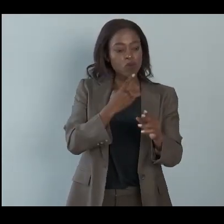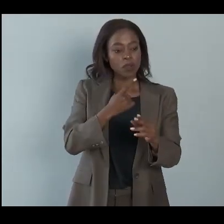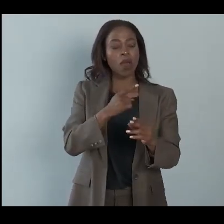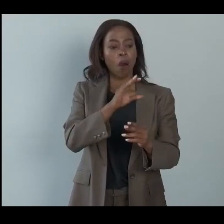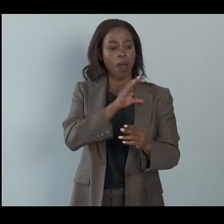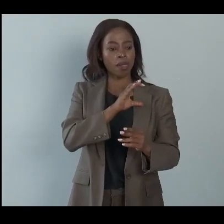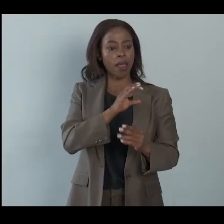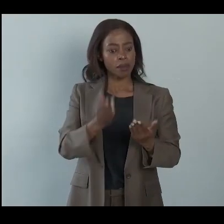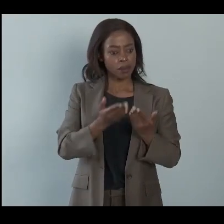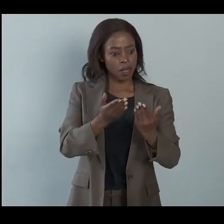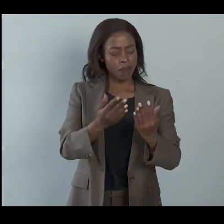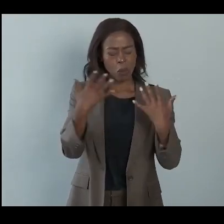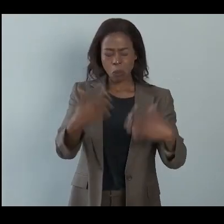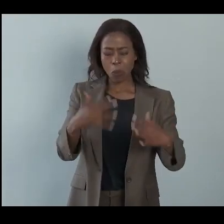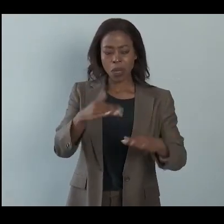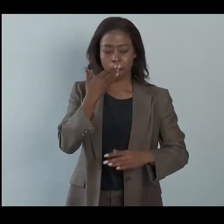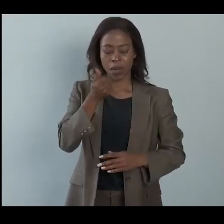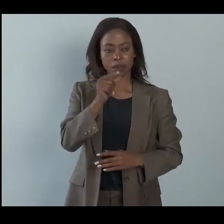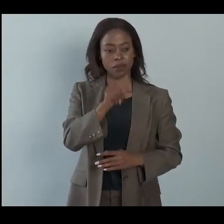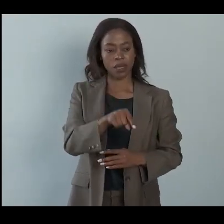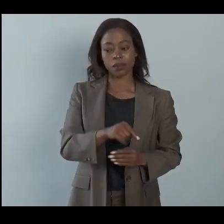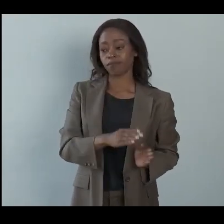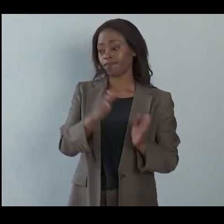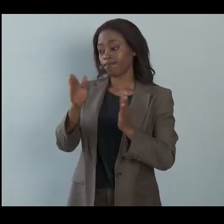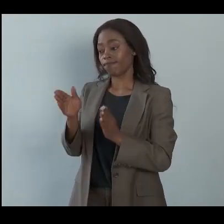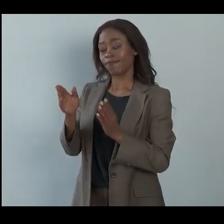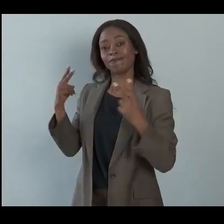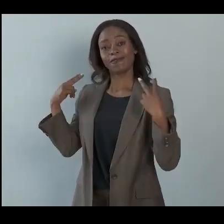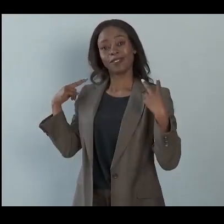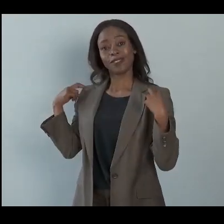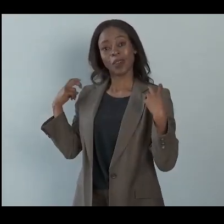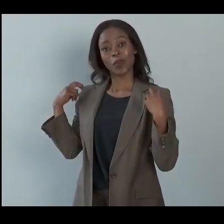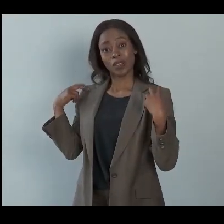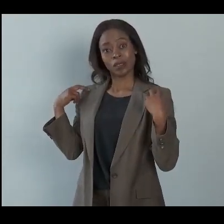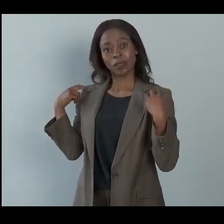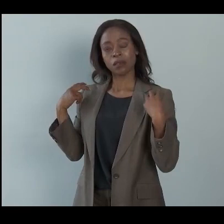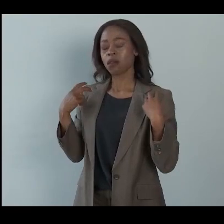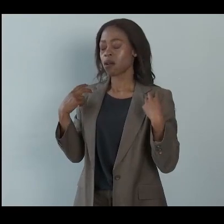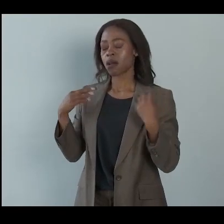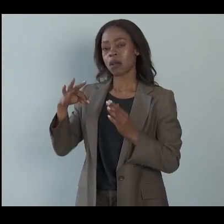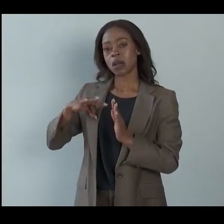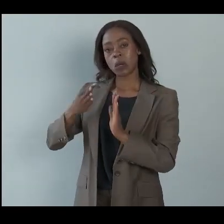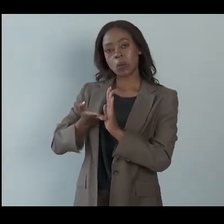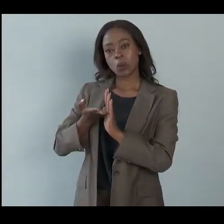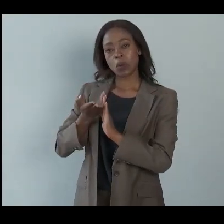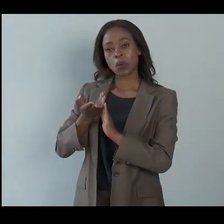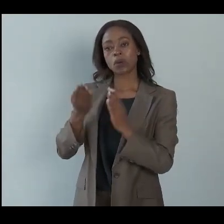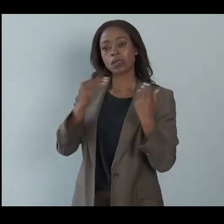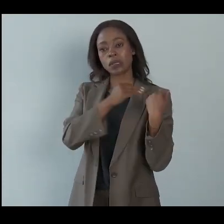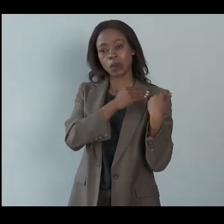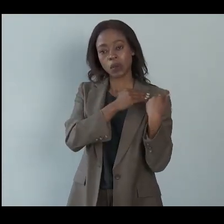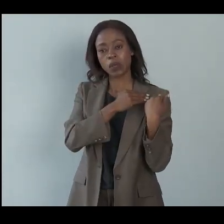service. Turning to Altron Security, revenue grew 6% and EBITDA grew 10%, with EBITDA